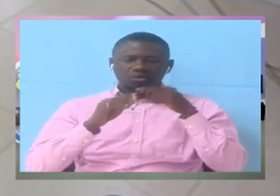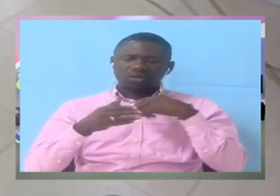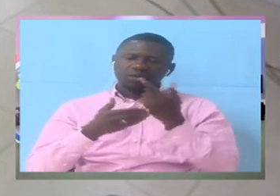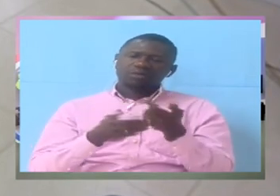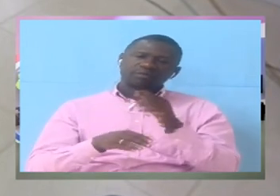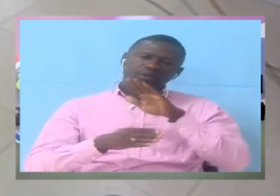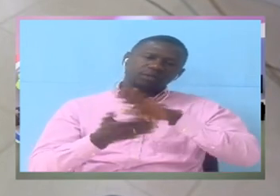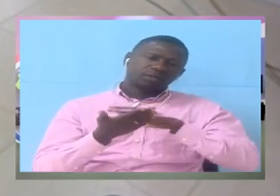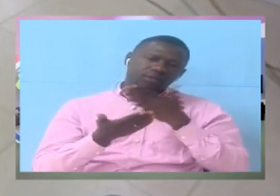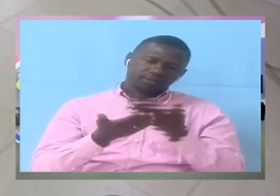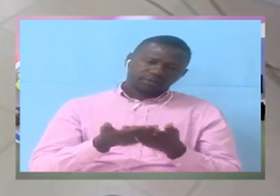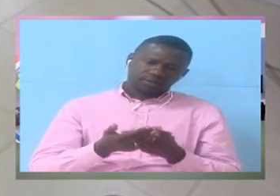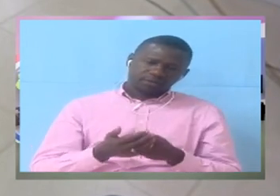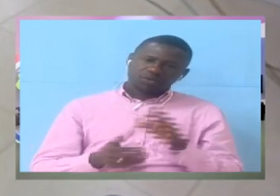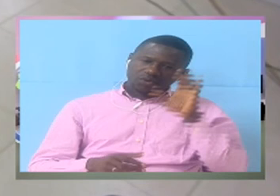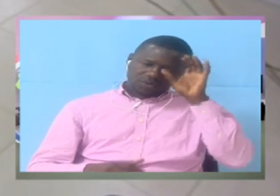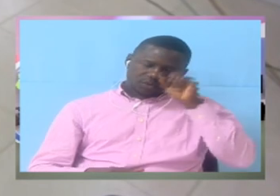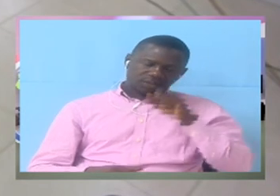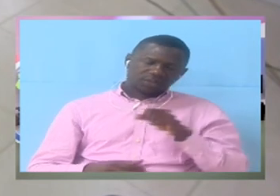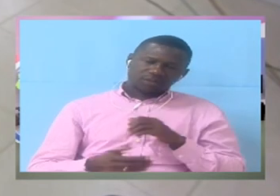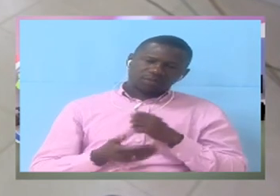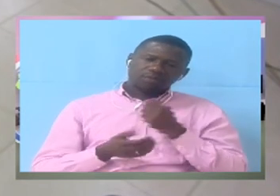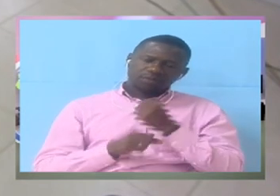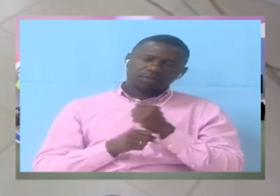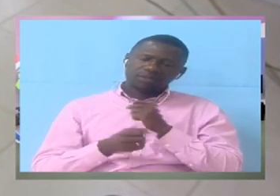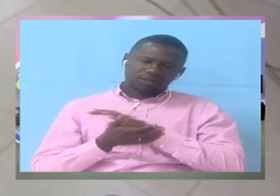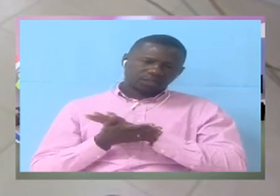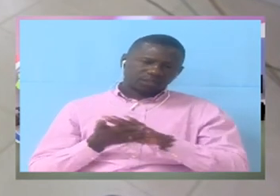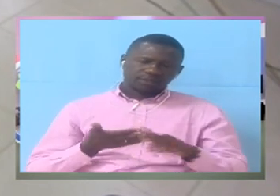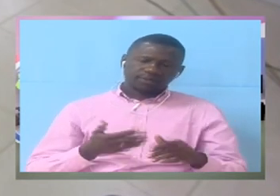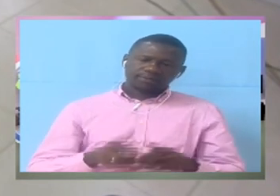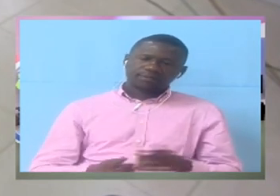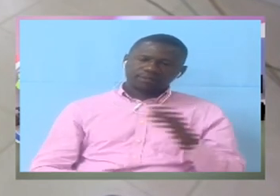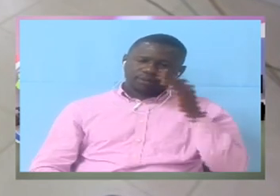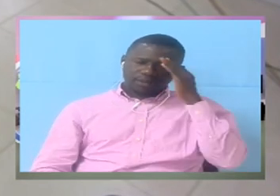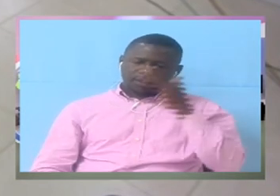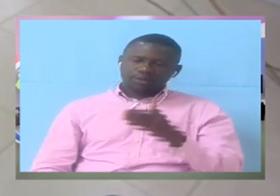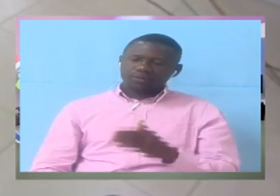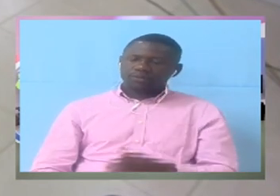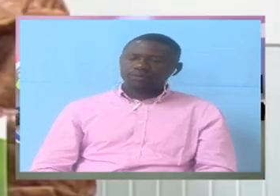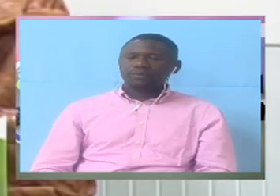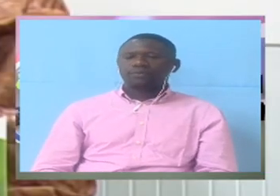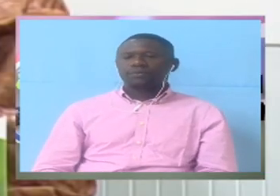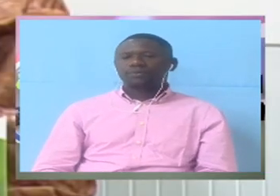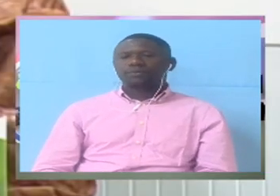interpreters? 3 seconds, sabadrum bula, ining kanasur langi tema. Thank you.